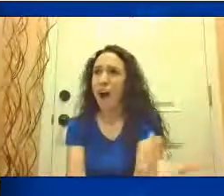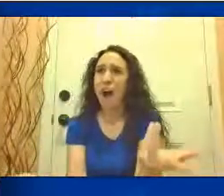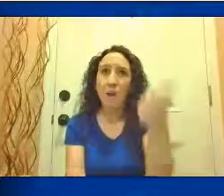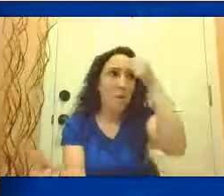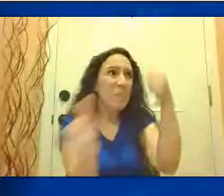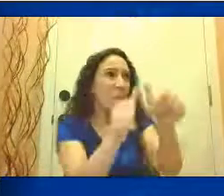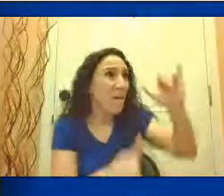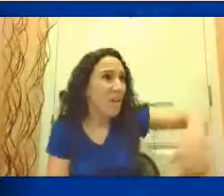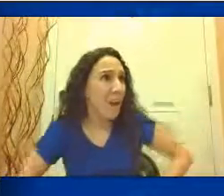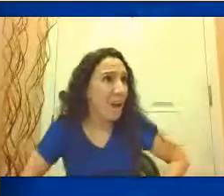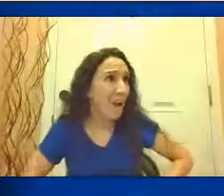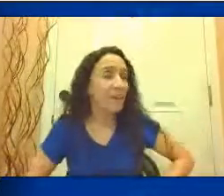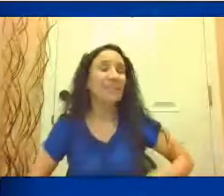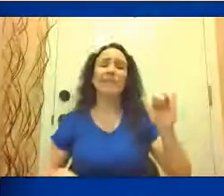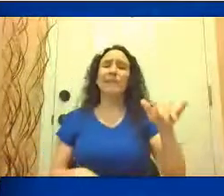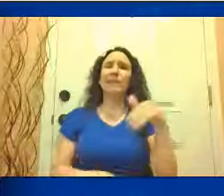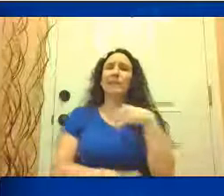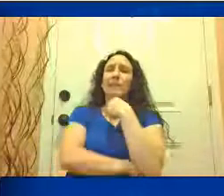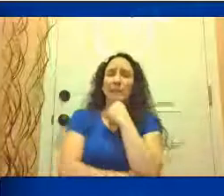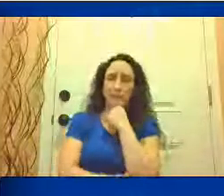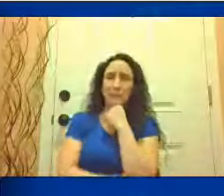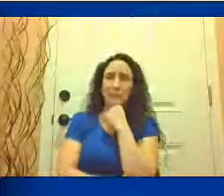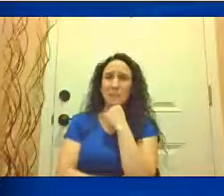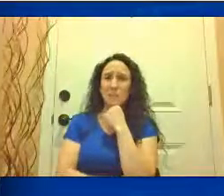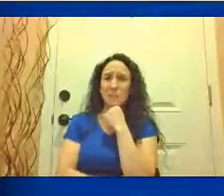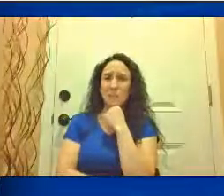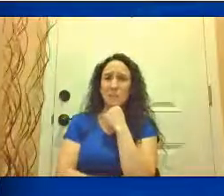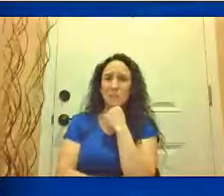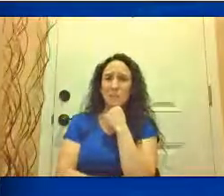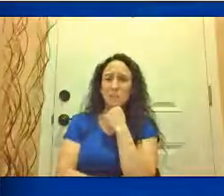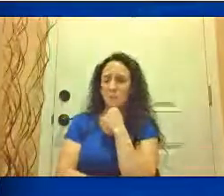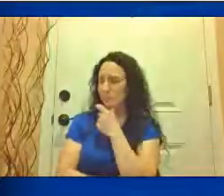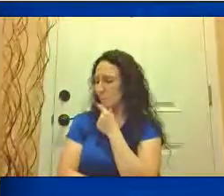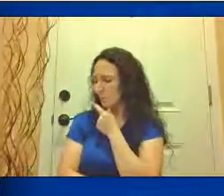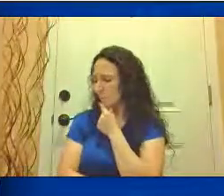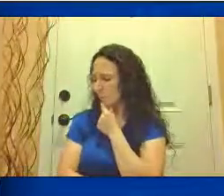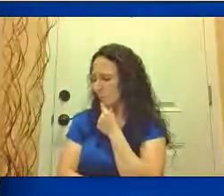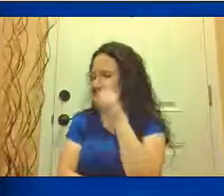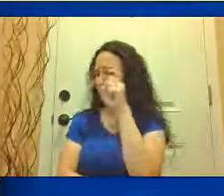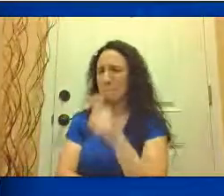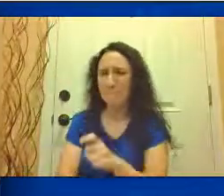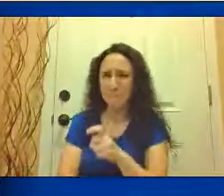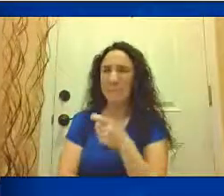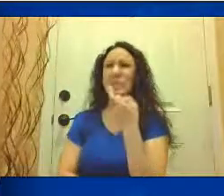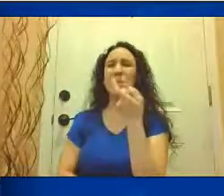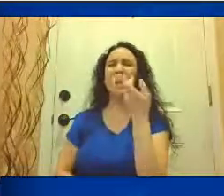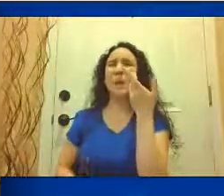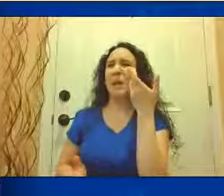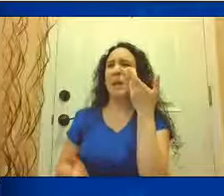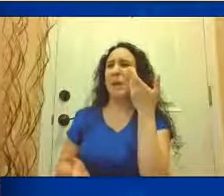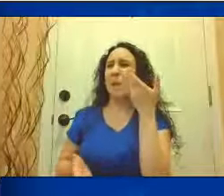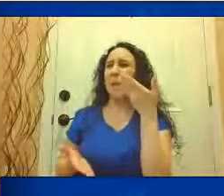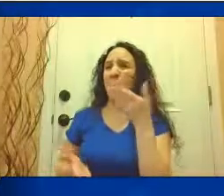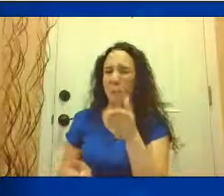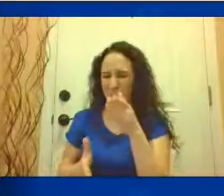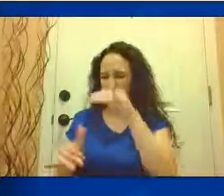Oh! Ugh, mean old wolf. Huh. There must be a way we can measure these